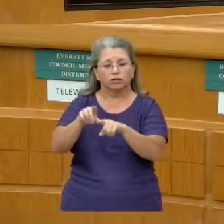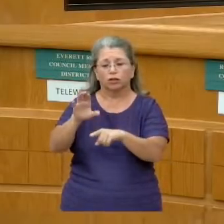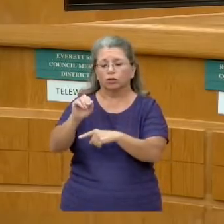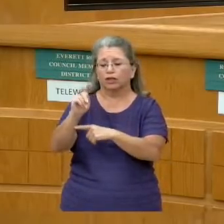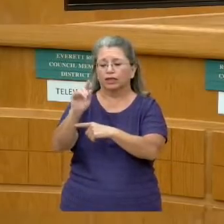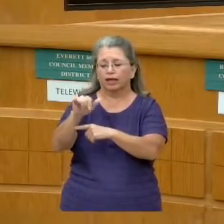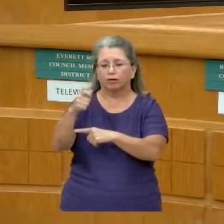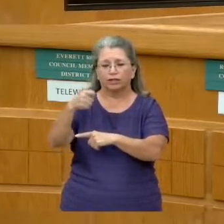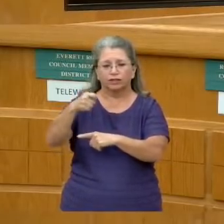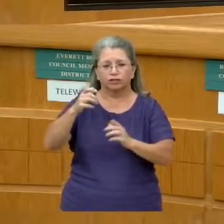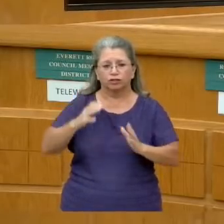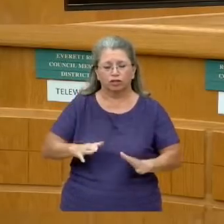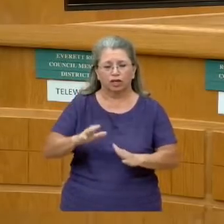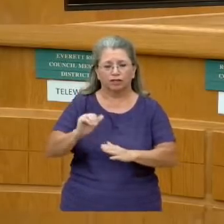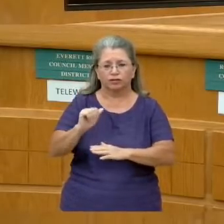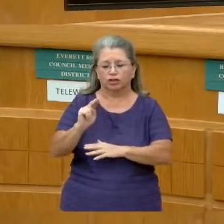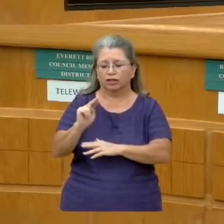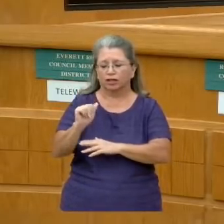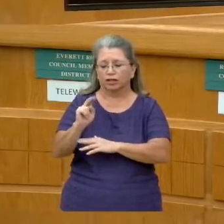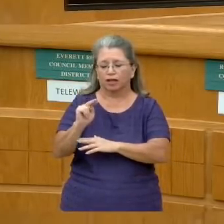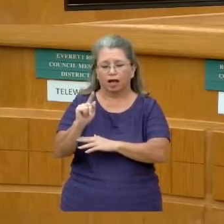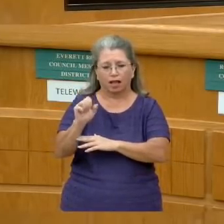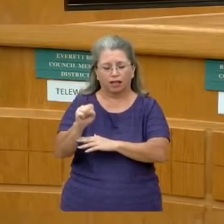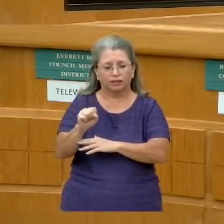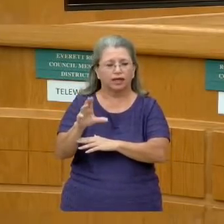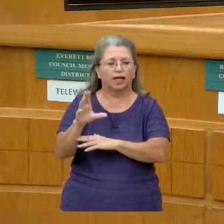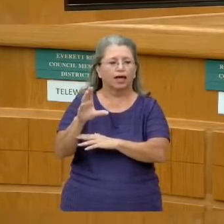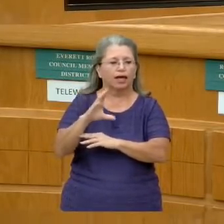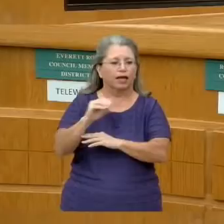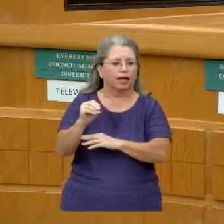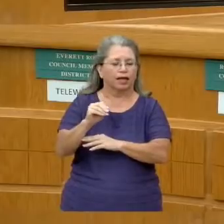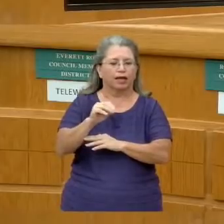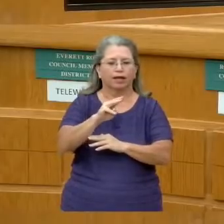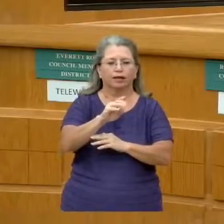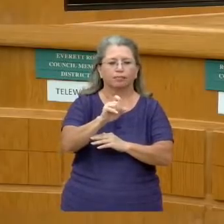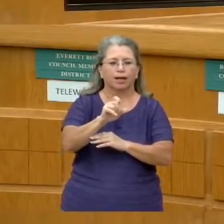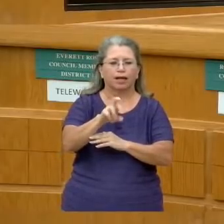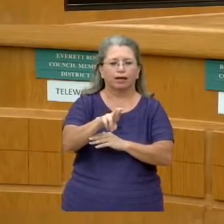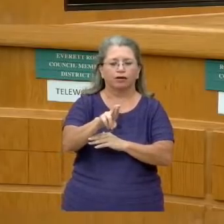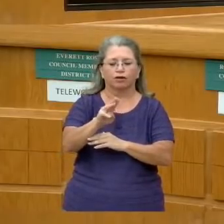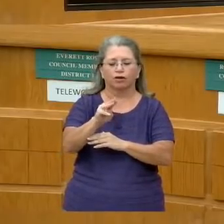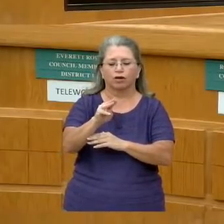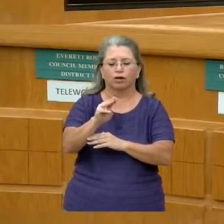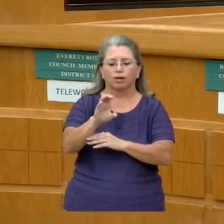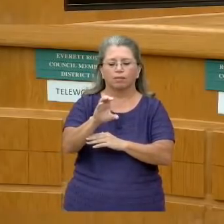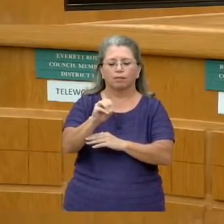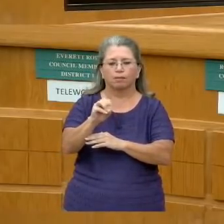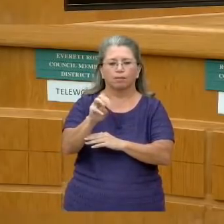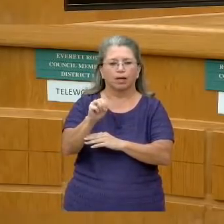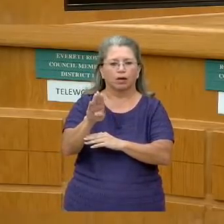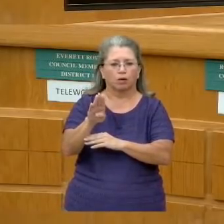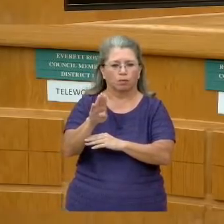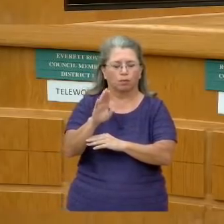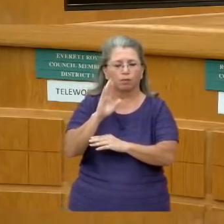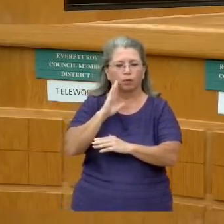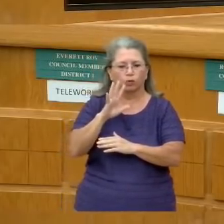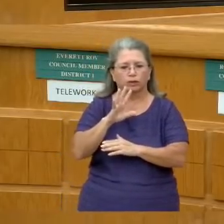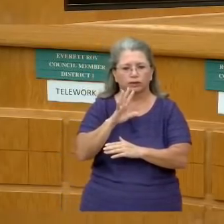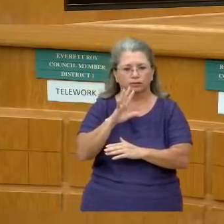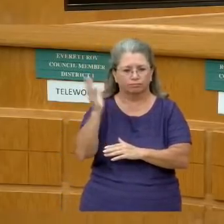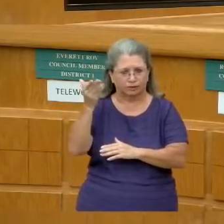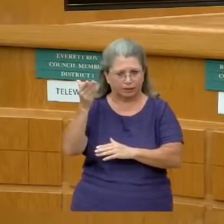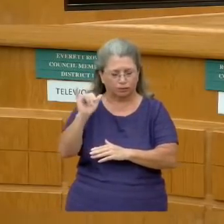Canales. She'll be speaking as well, and then Mayor Joe McComb is here and he'll speak as well this afternoon. Okay, so